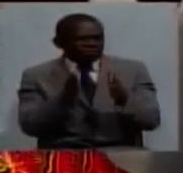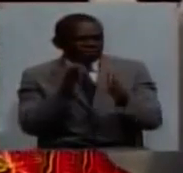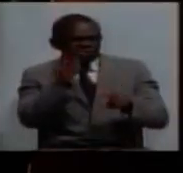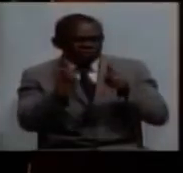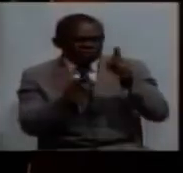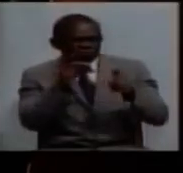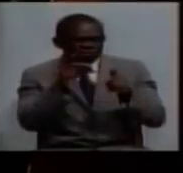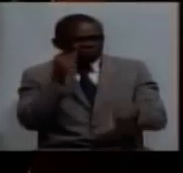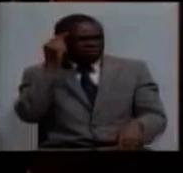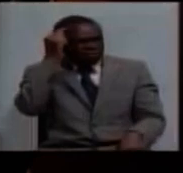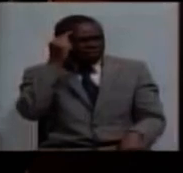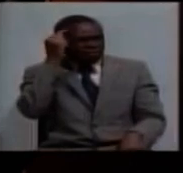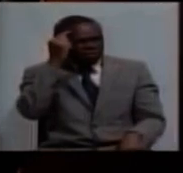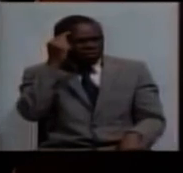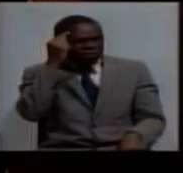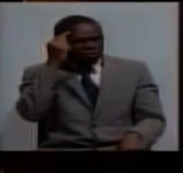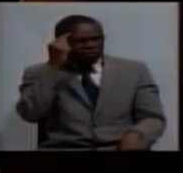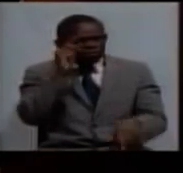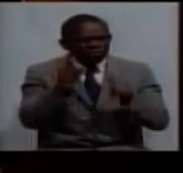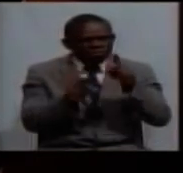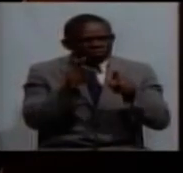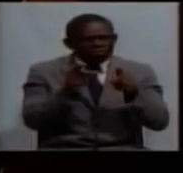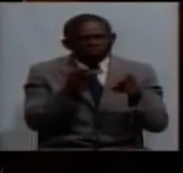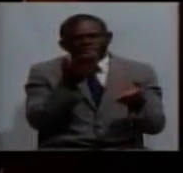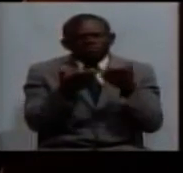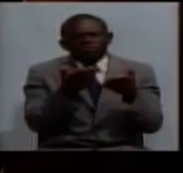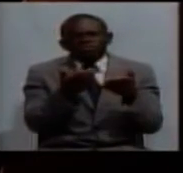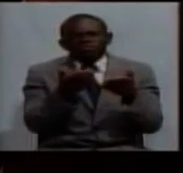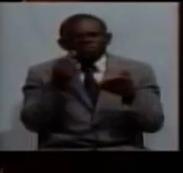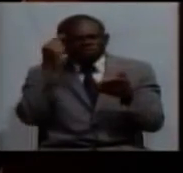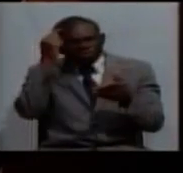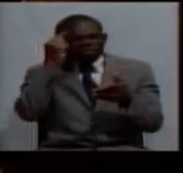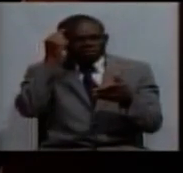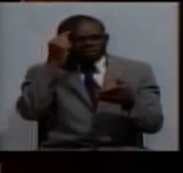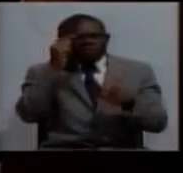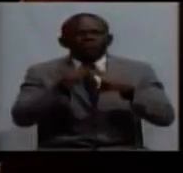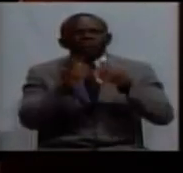think, and they come back, and we're still thinking. And there's a bit of